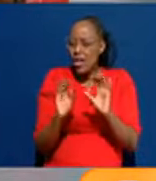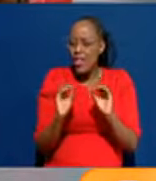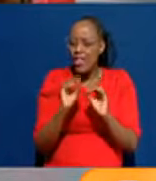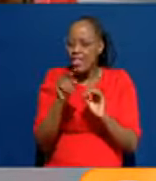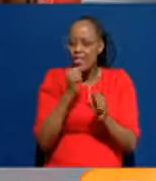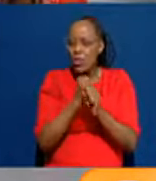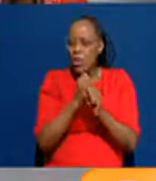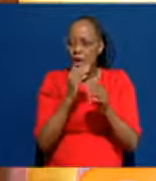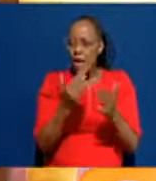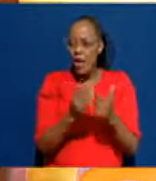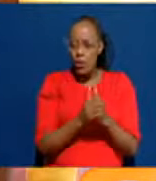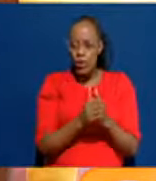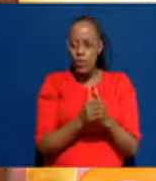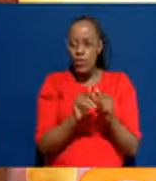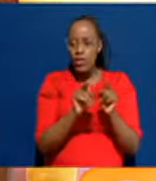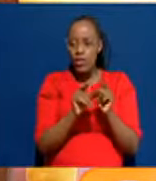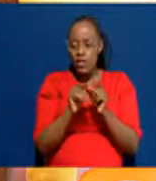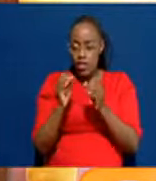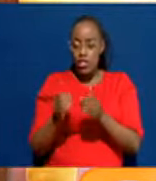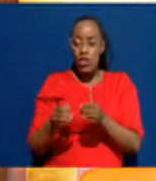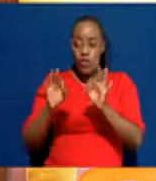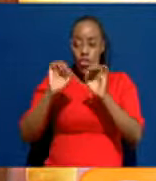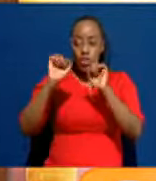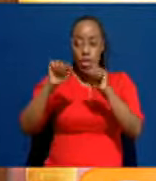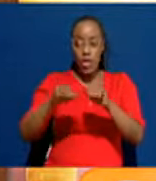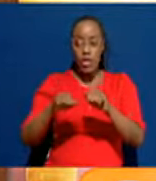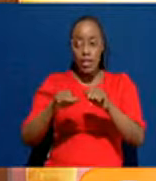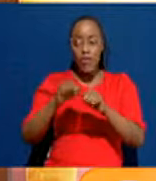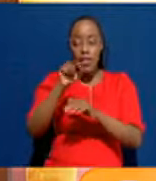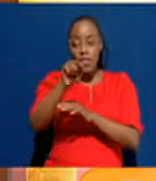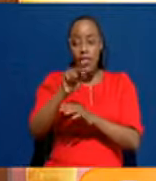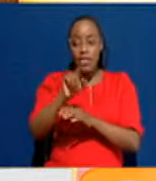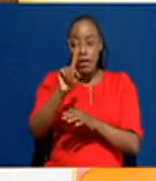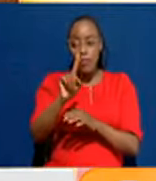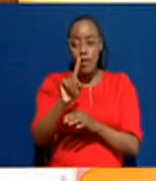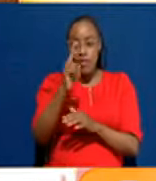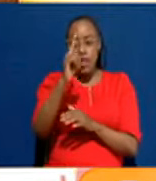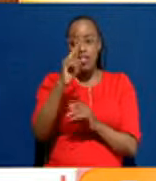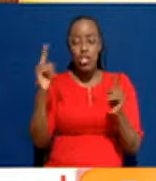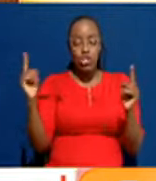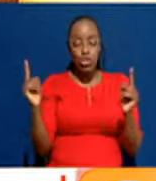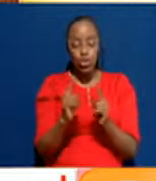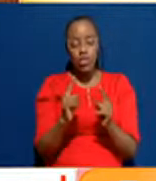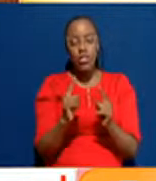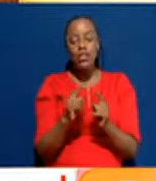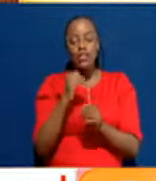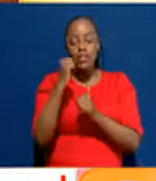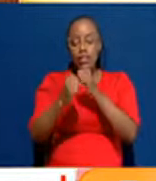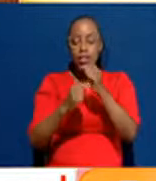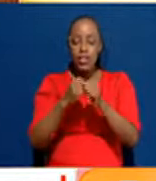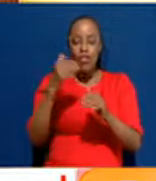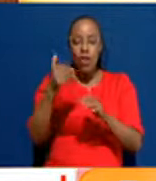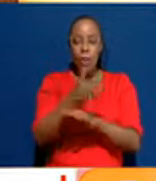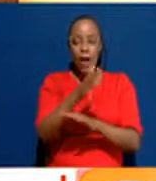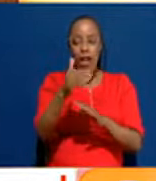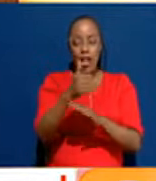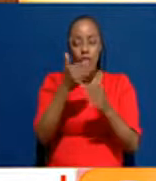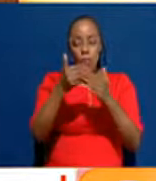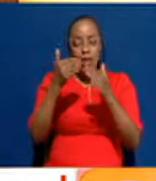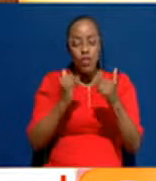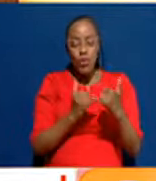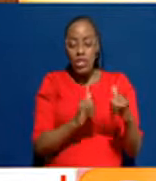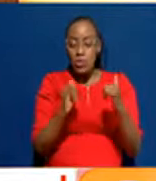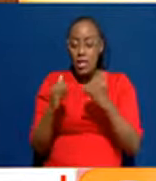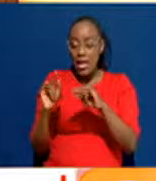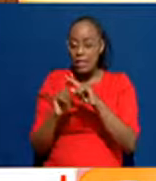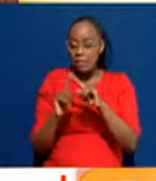that work? Absolutely, it's official. And that was my first road race towards marathon. So, Utaniana marathon in future. Oh. So,